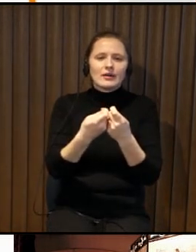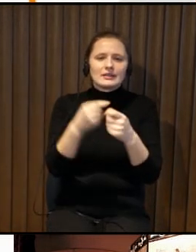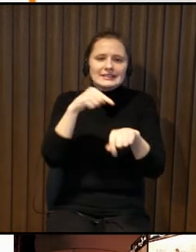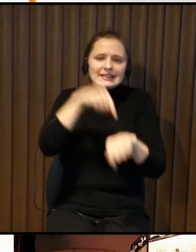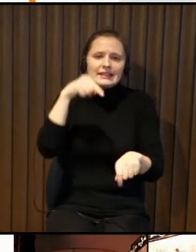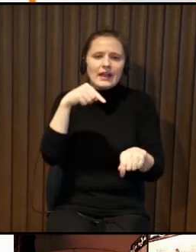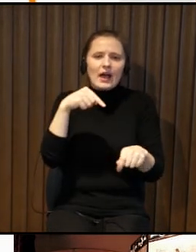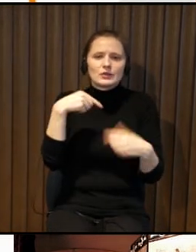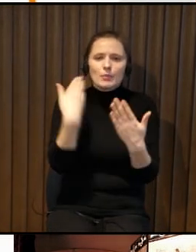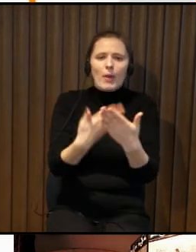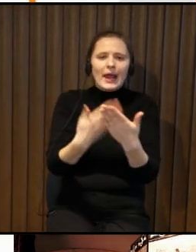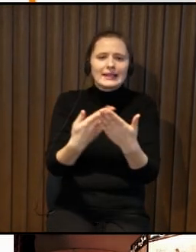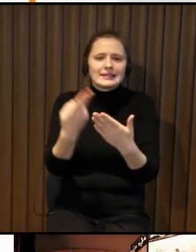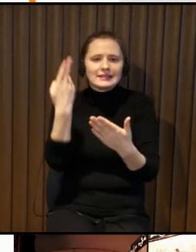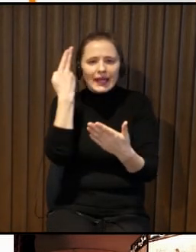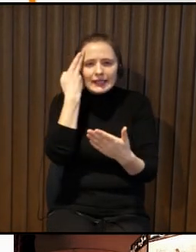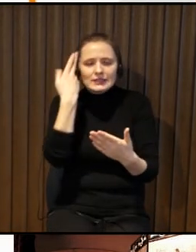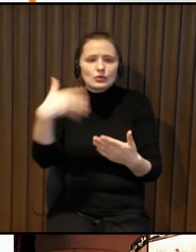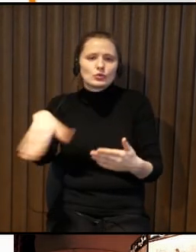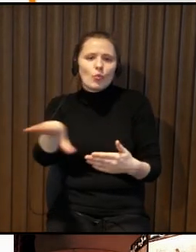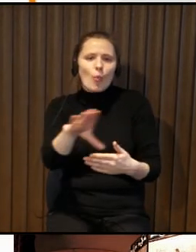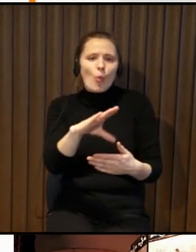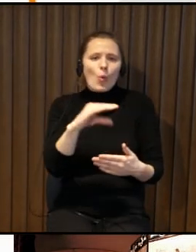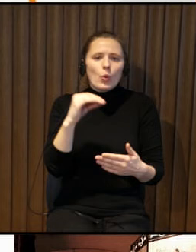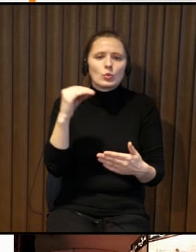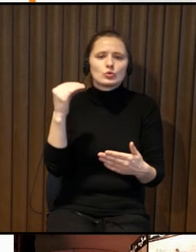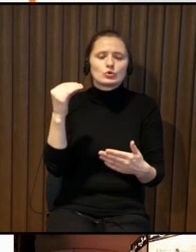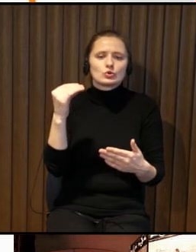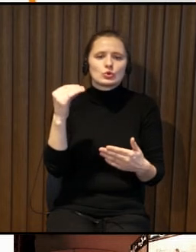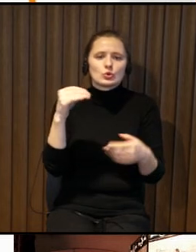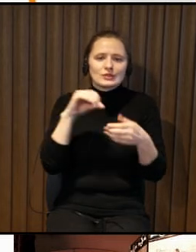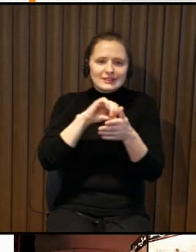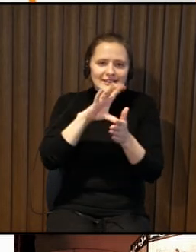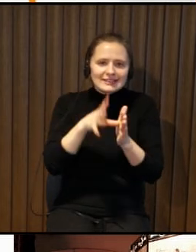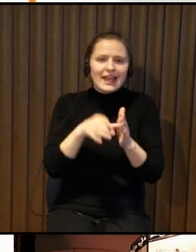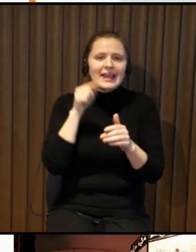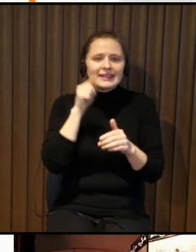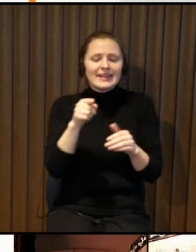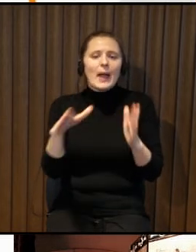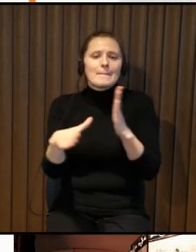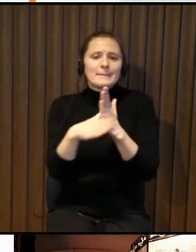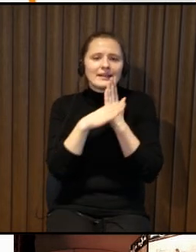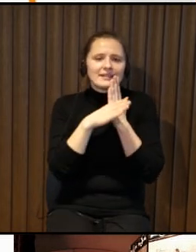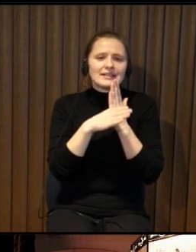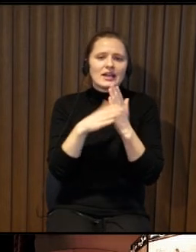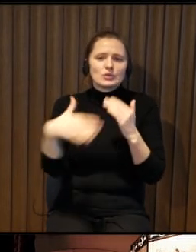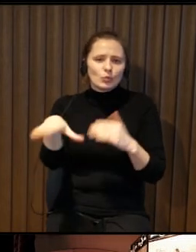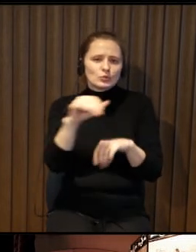best stress testers that will help us be prepared for the next crisis and to avoid the greatest risks.